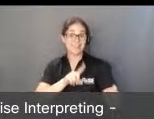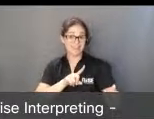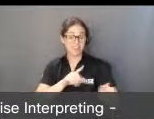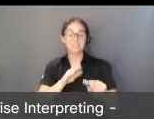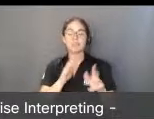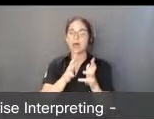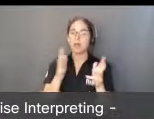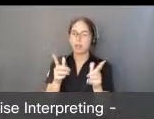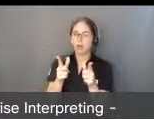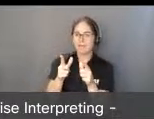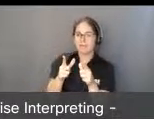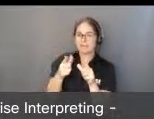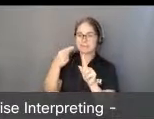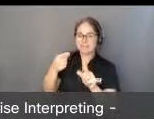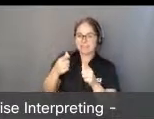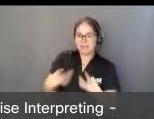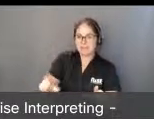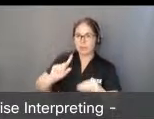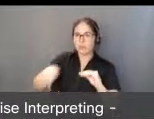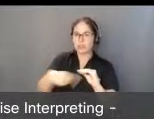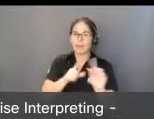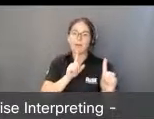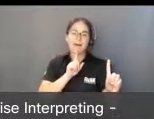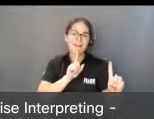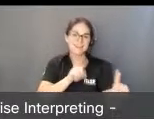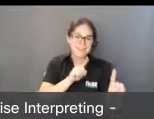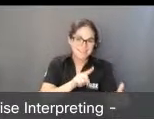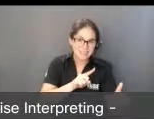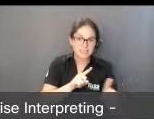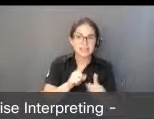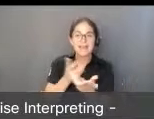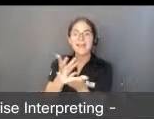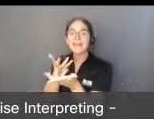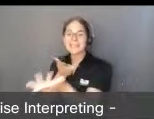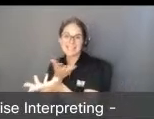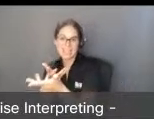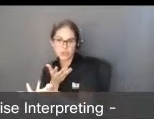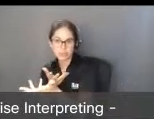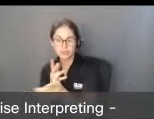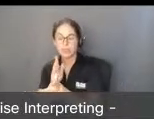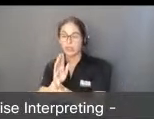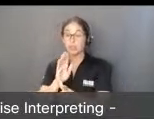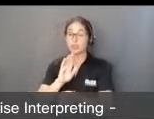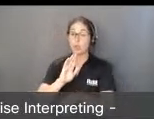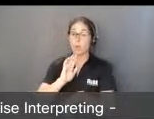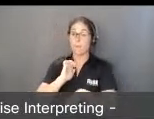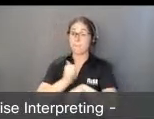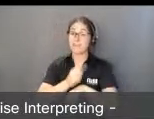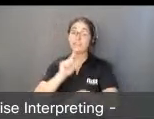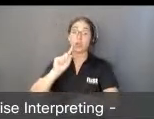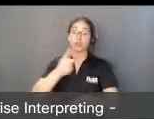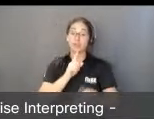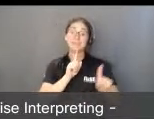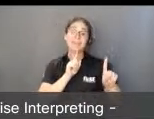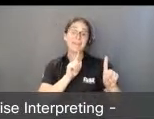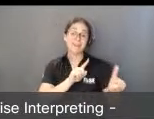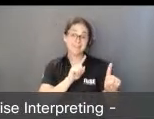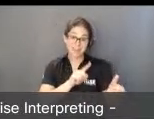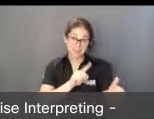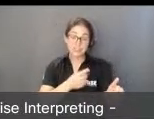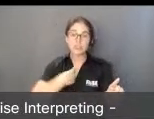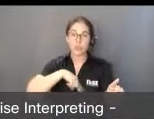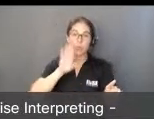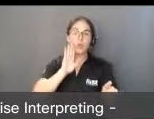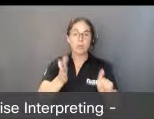attendance versus engagement versus, you know, a lot of different elements. But based on just the attendance piece, we will be